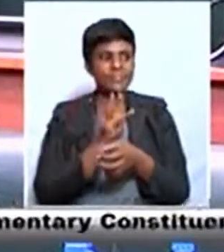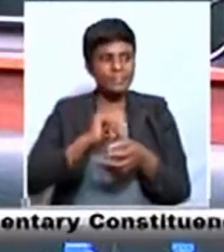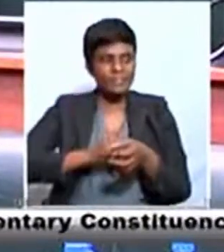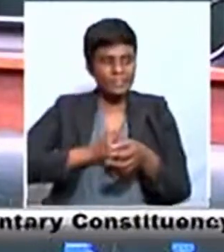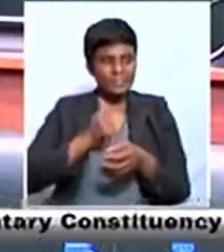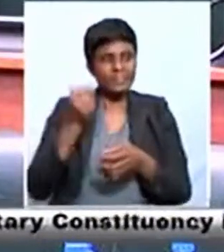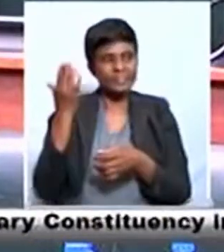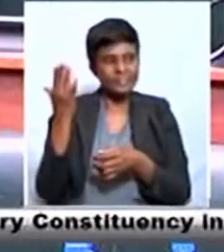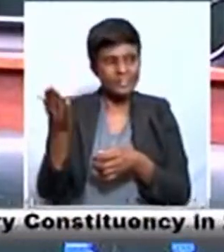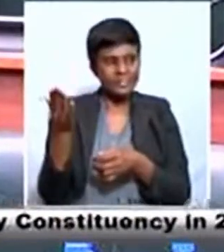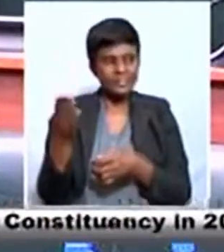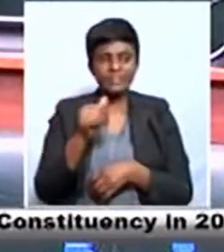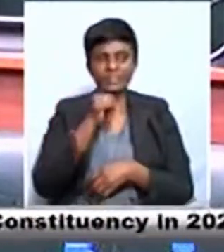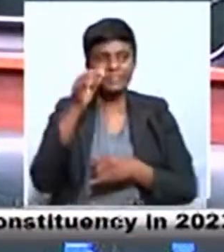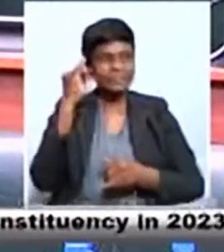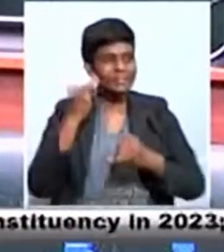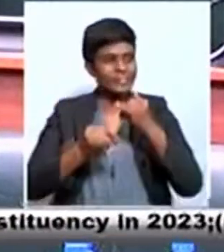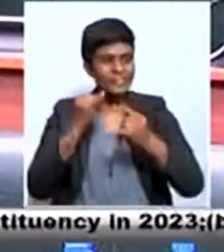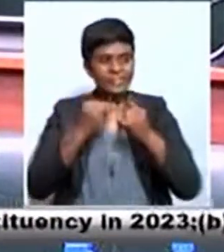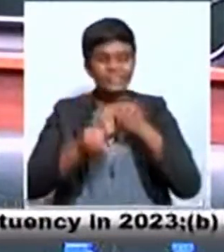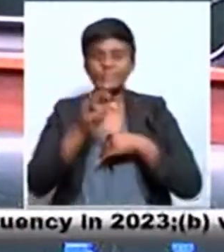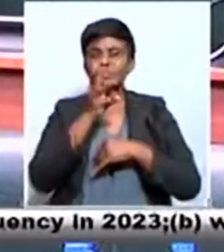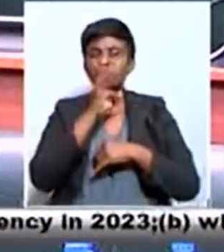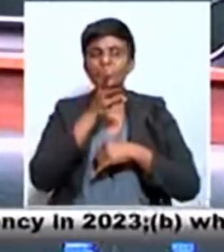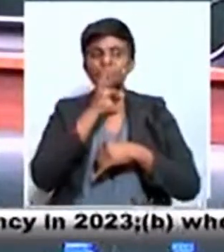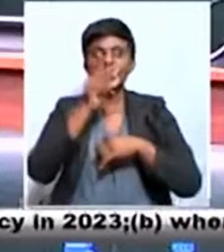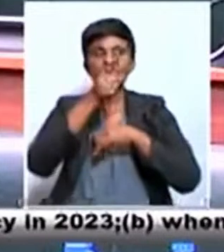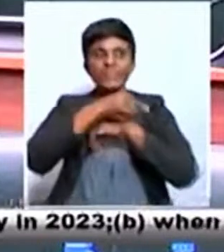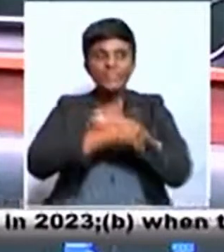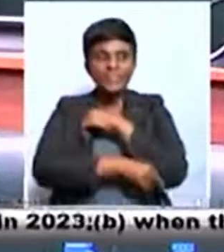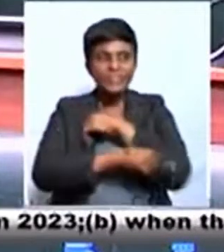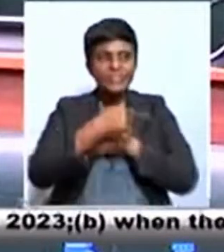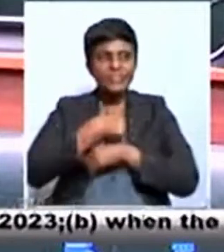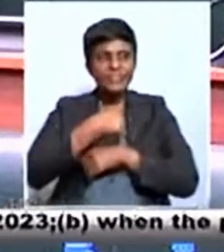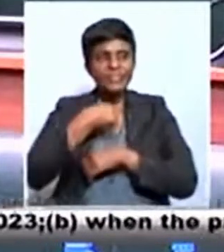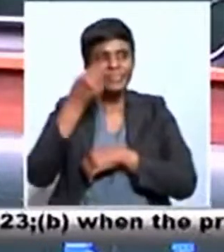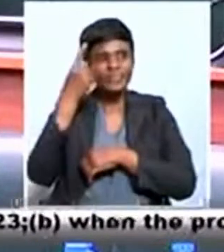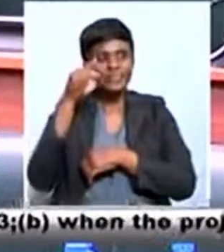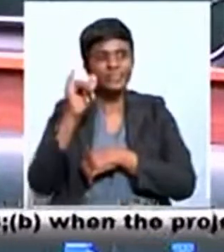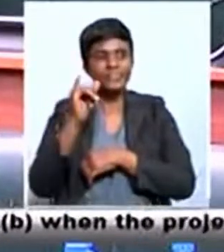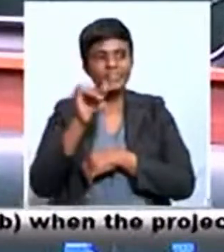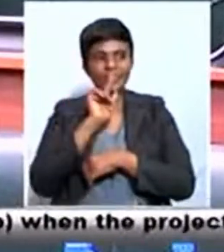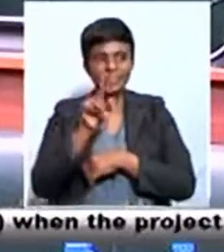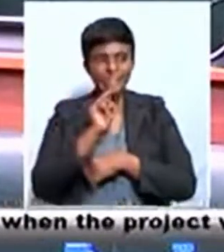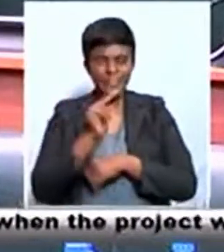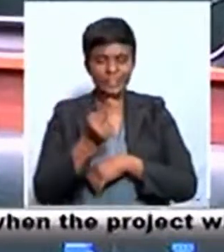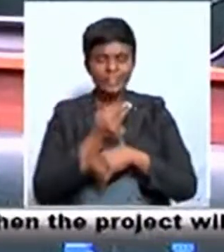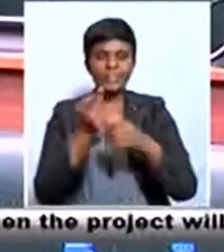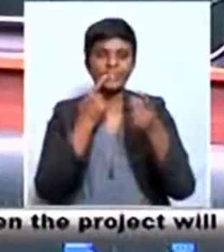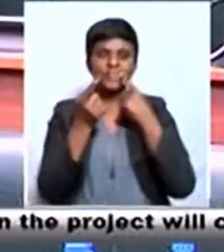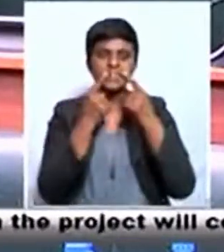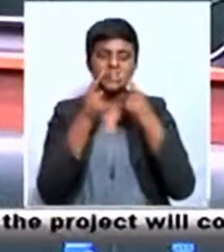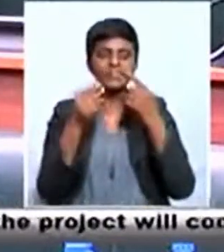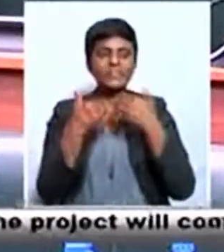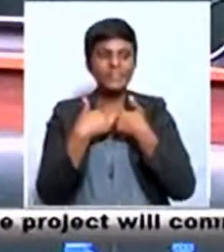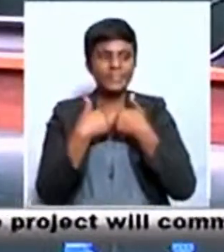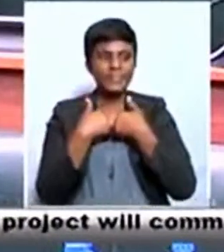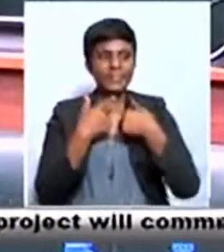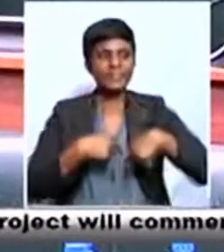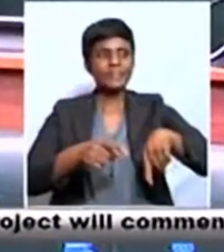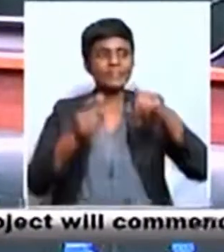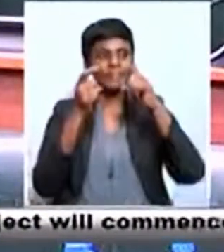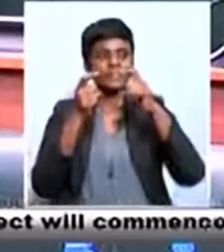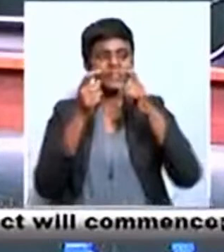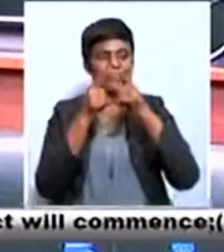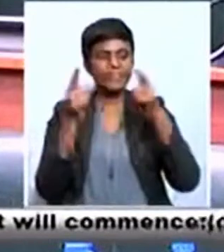these are not the last boreholes, Madam. I understand. I think we've been talking around the challenges of water